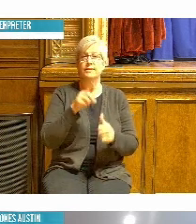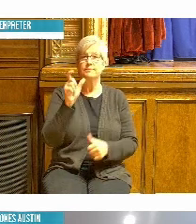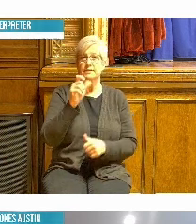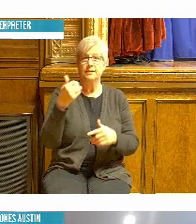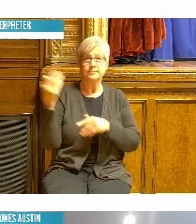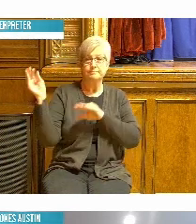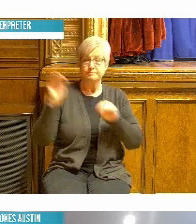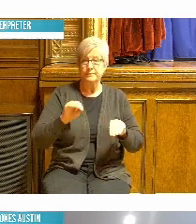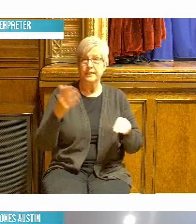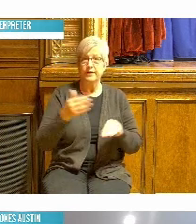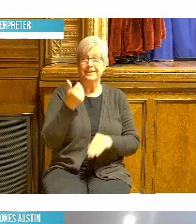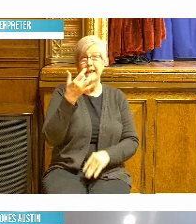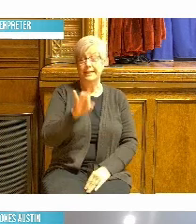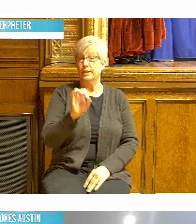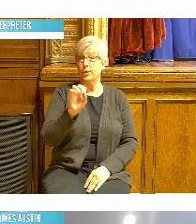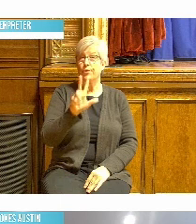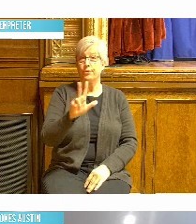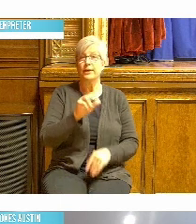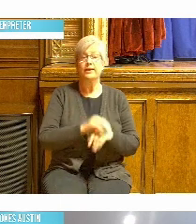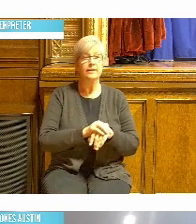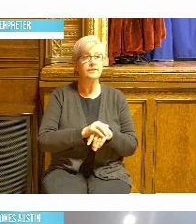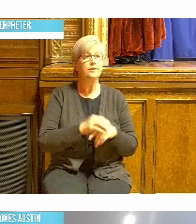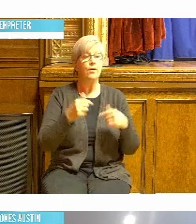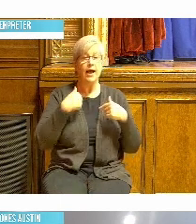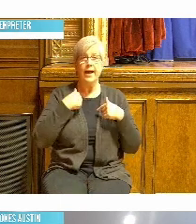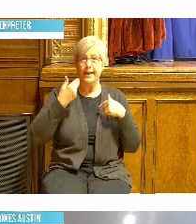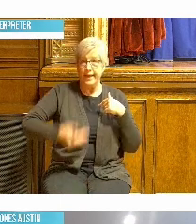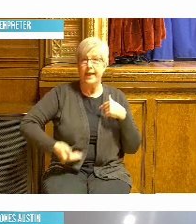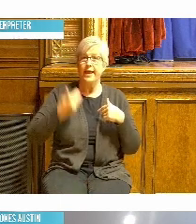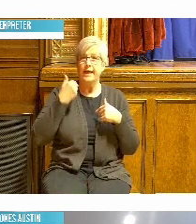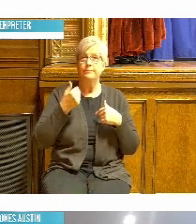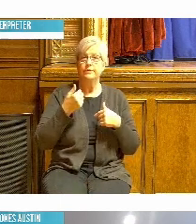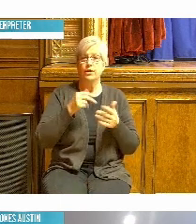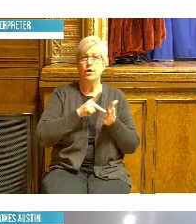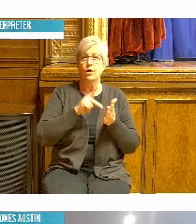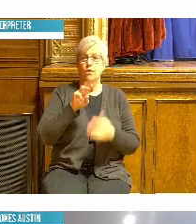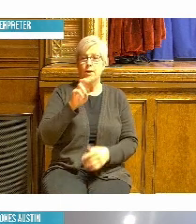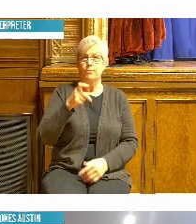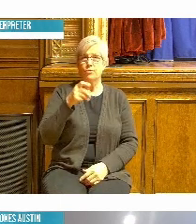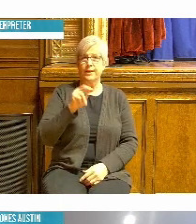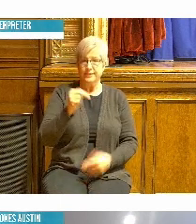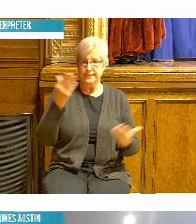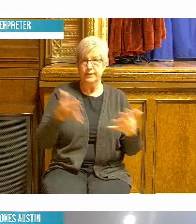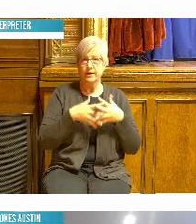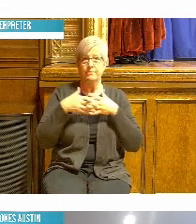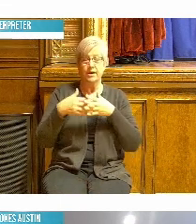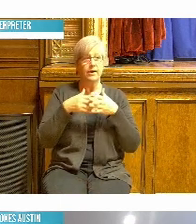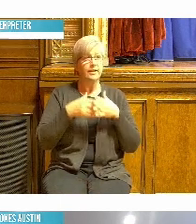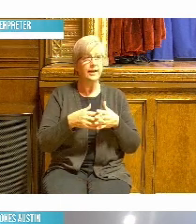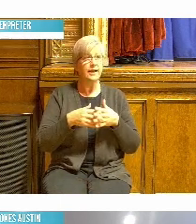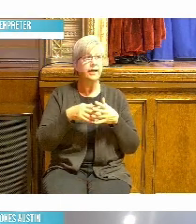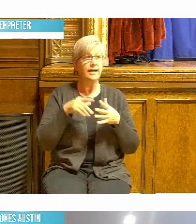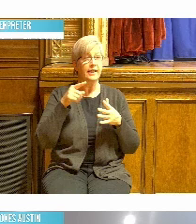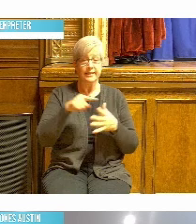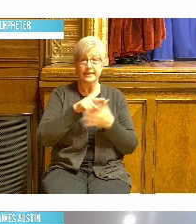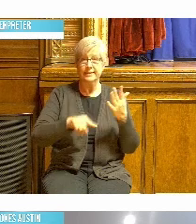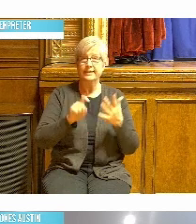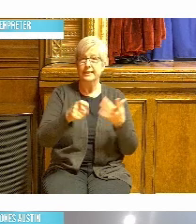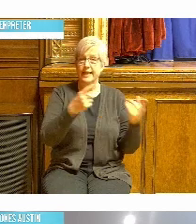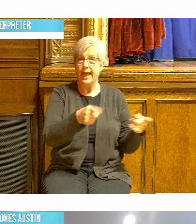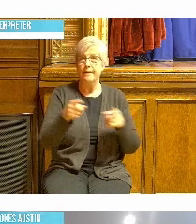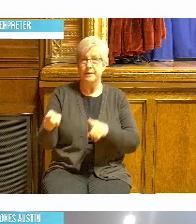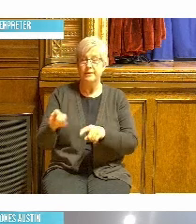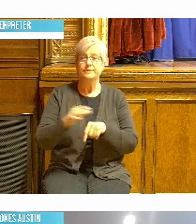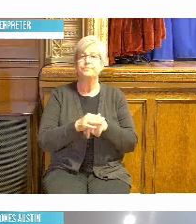these lands in 1803. So I am reparations here in America. And these things need to take